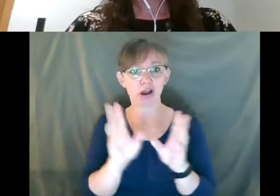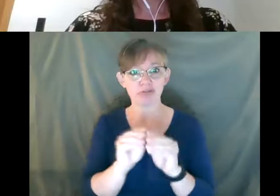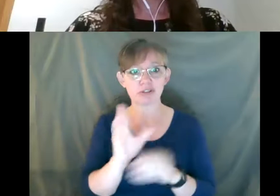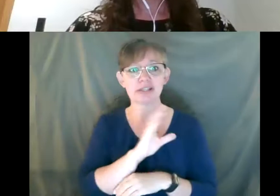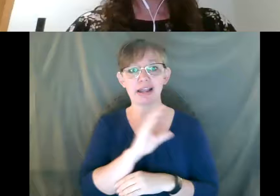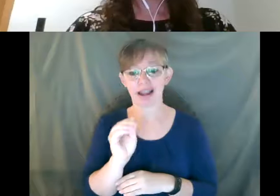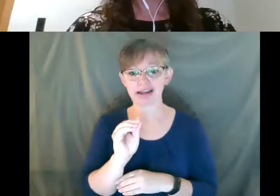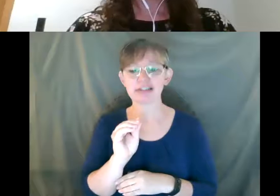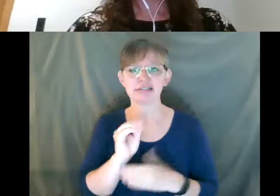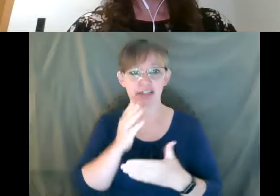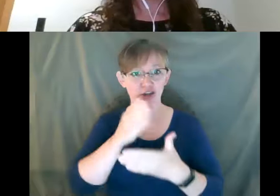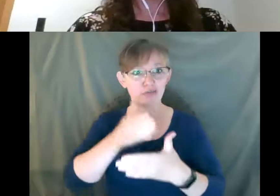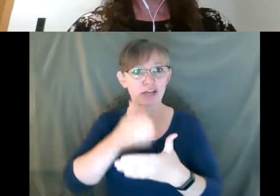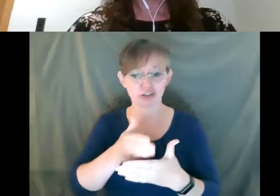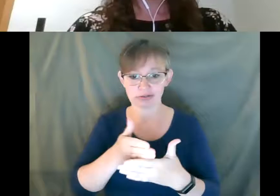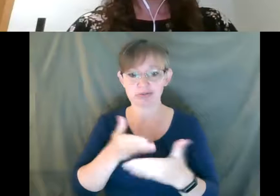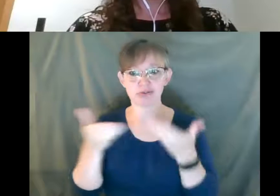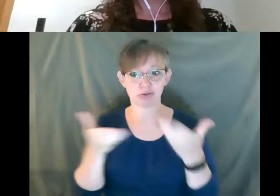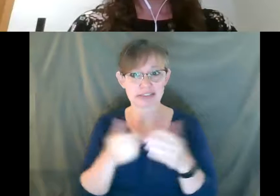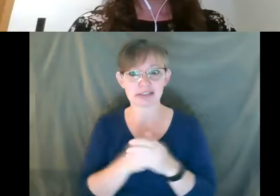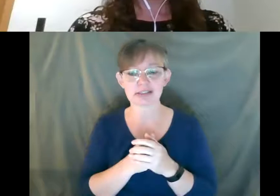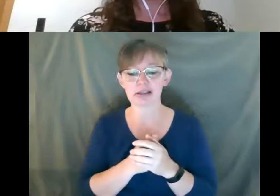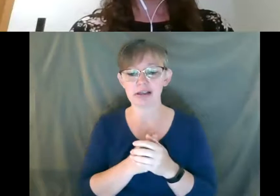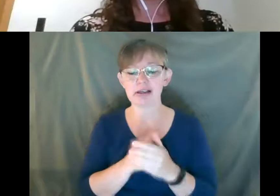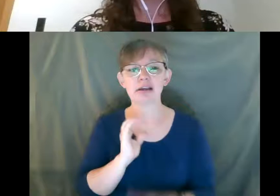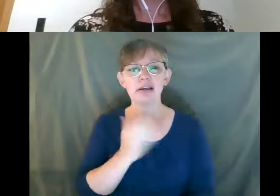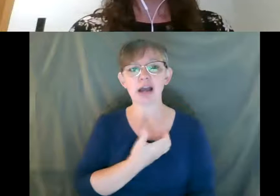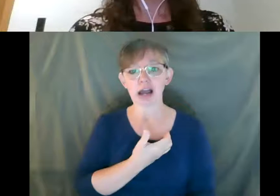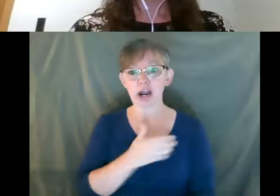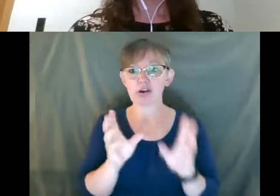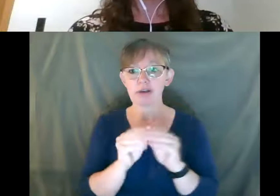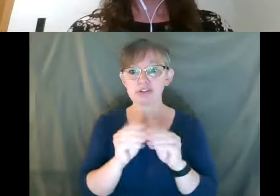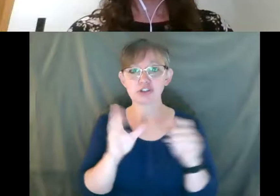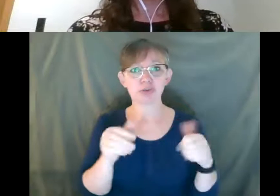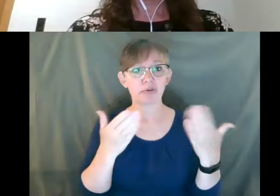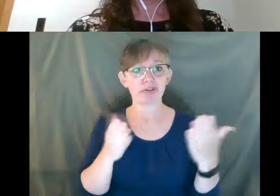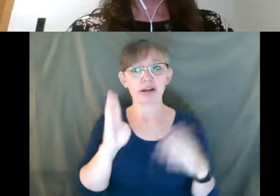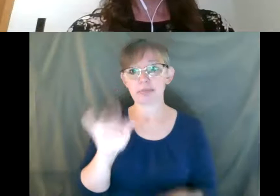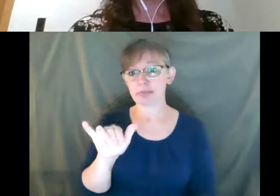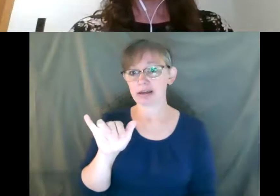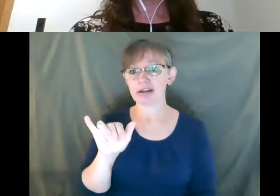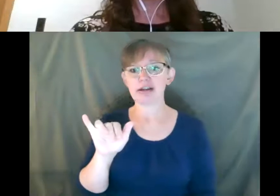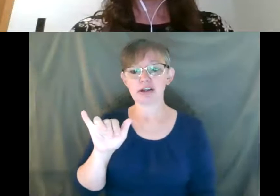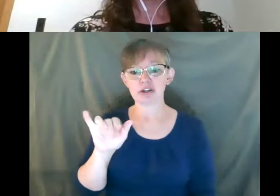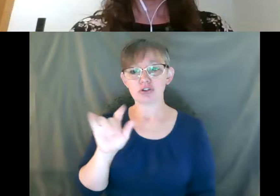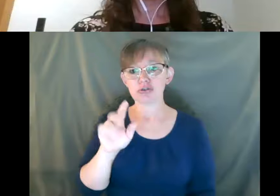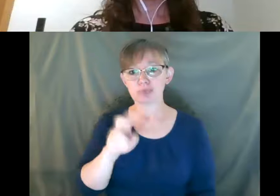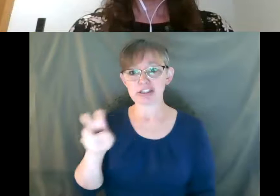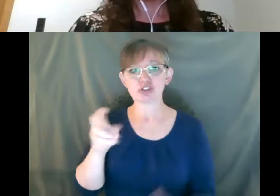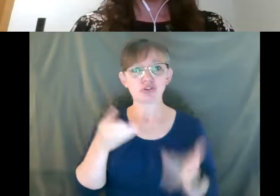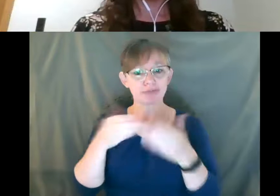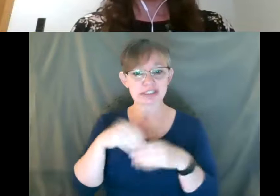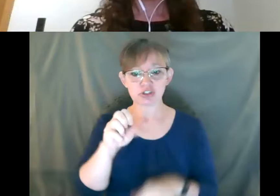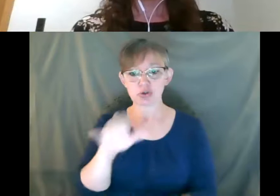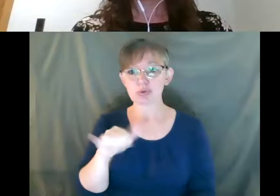Resources. This conference is presented by Caring Transitions of Syracuse, and my name is Lauren Ulrich, and I'm the Abuse in Later